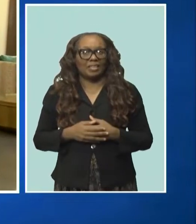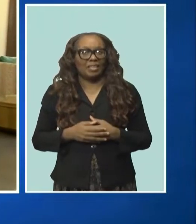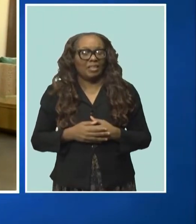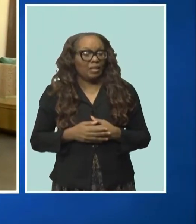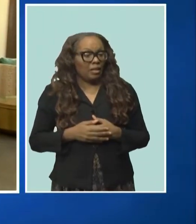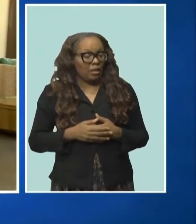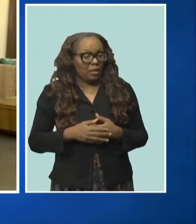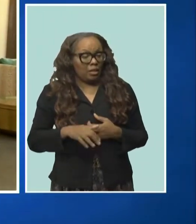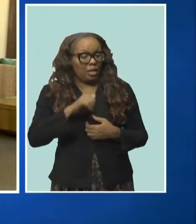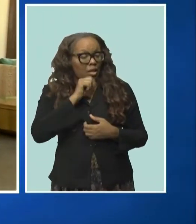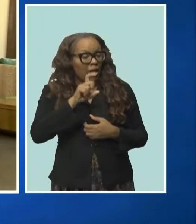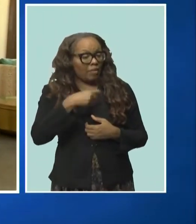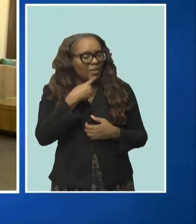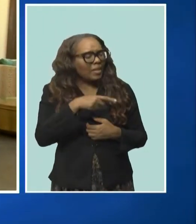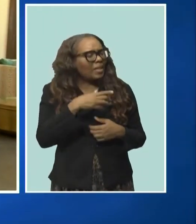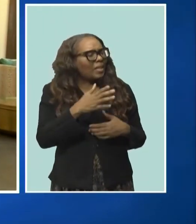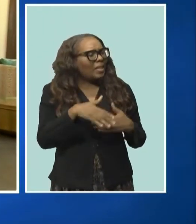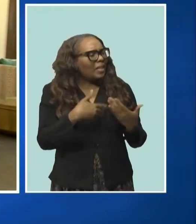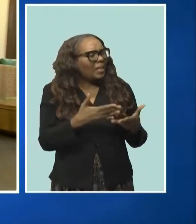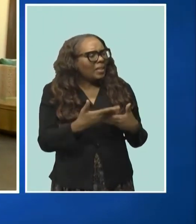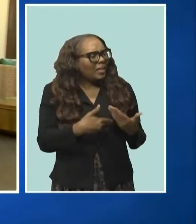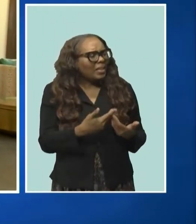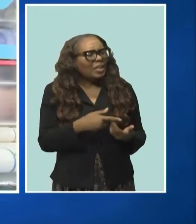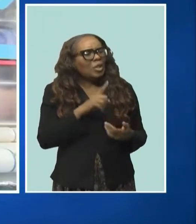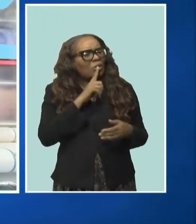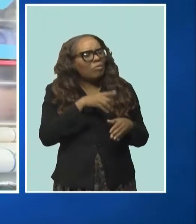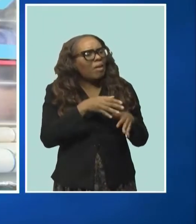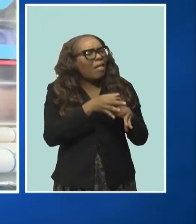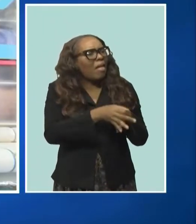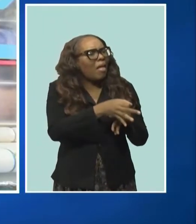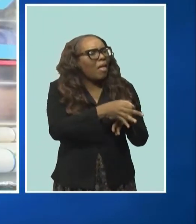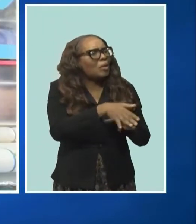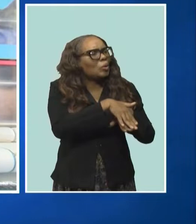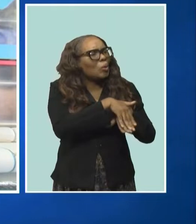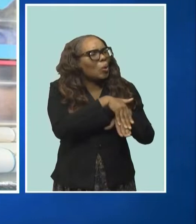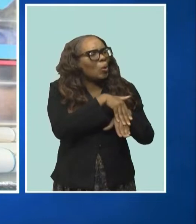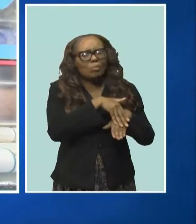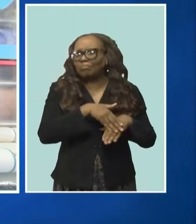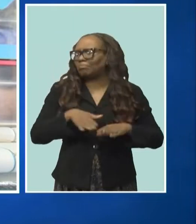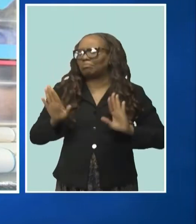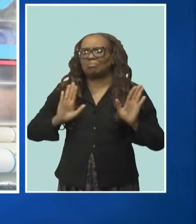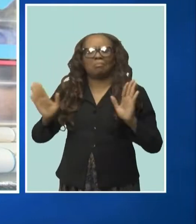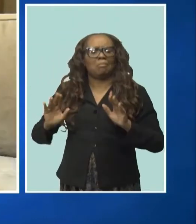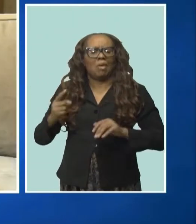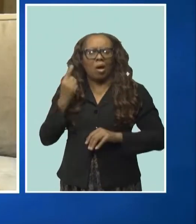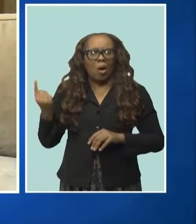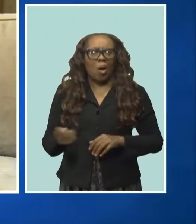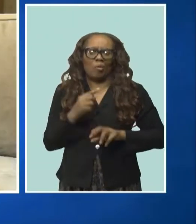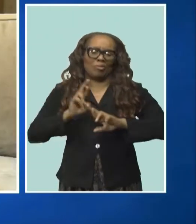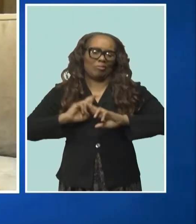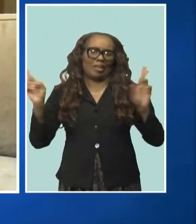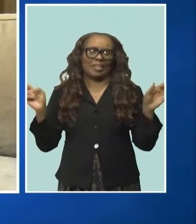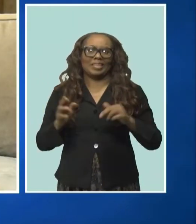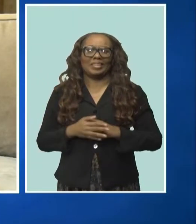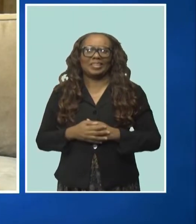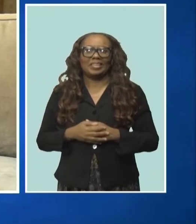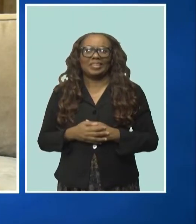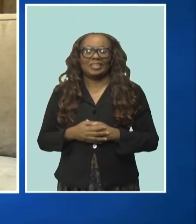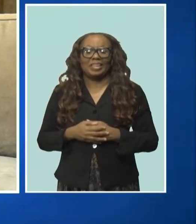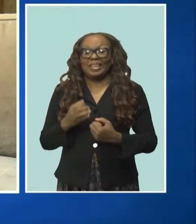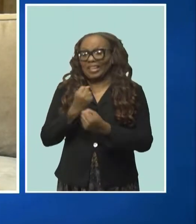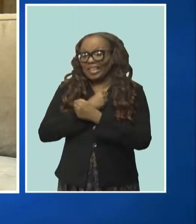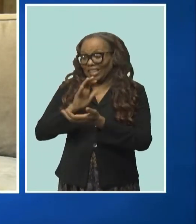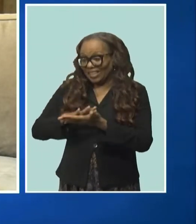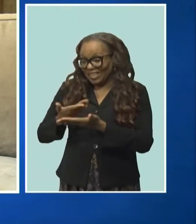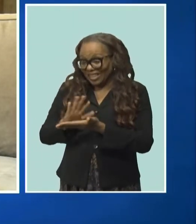to him, you're slowing down, you're lagging? Nothing like that. He's always ready. He also loves to cook.